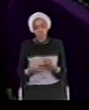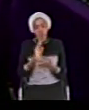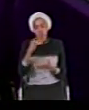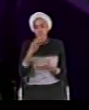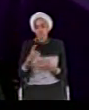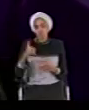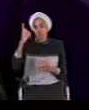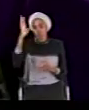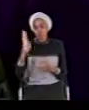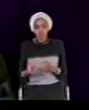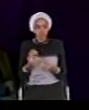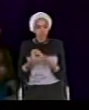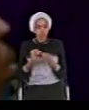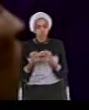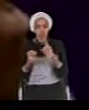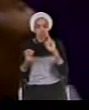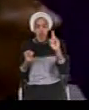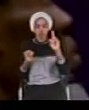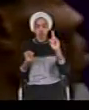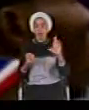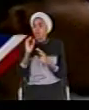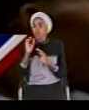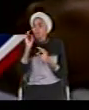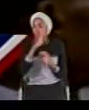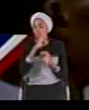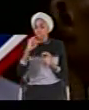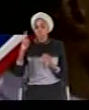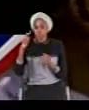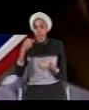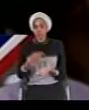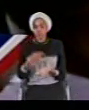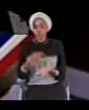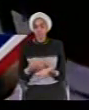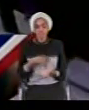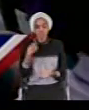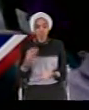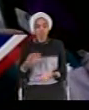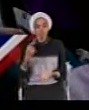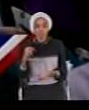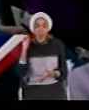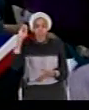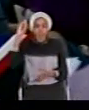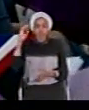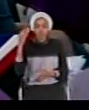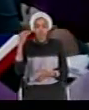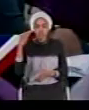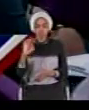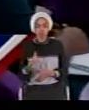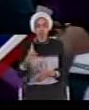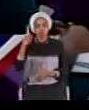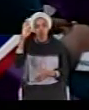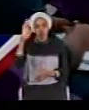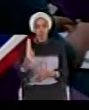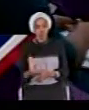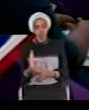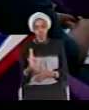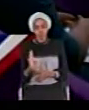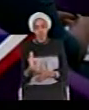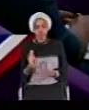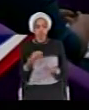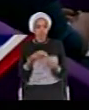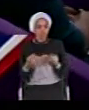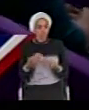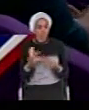of God. Number one, preaching the gospel of the grace of God.